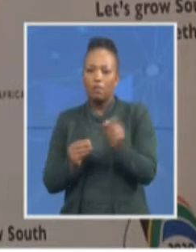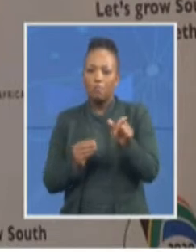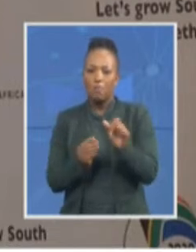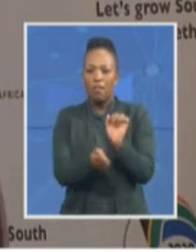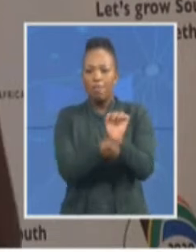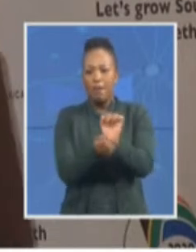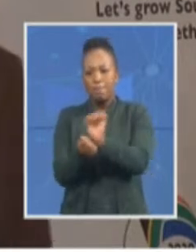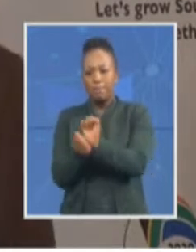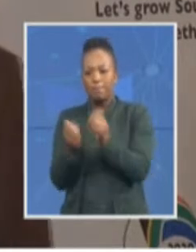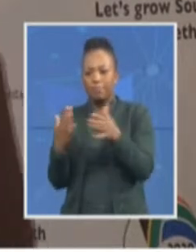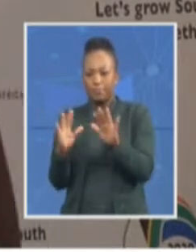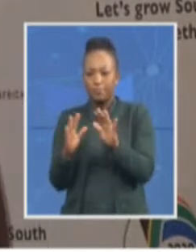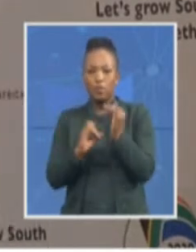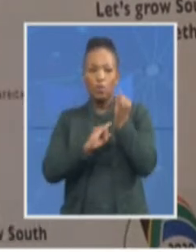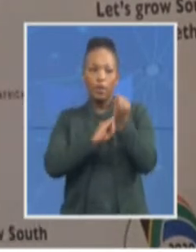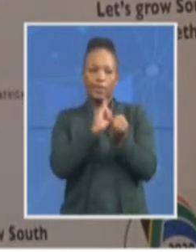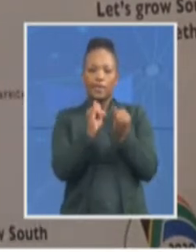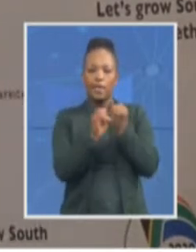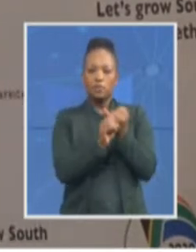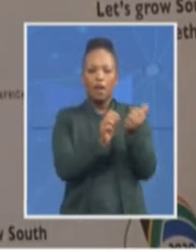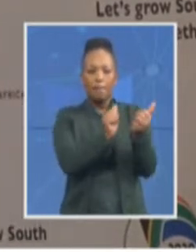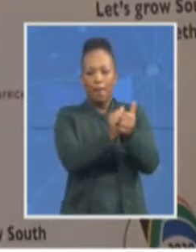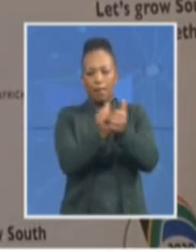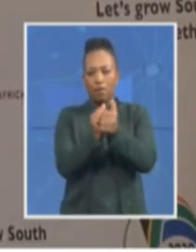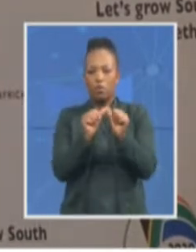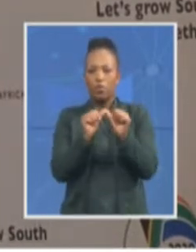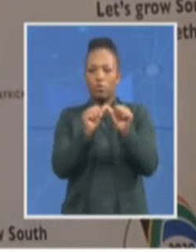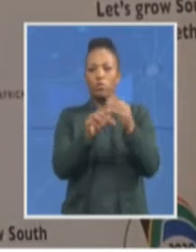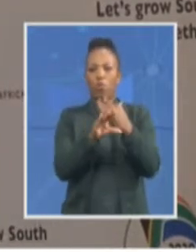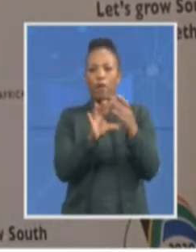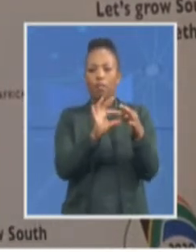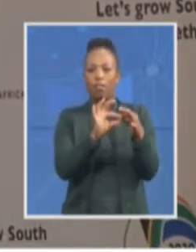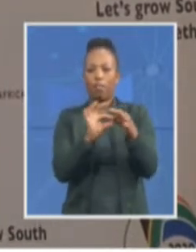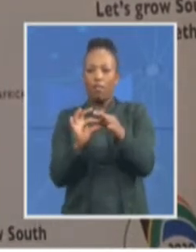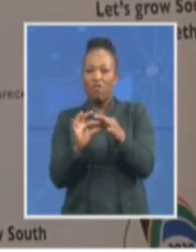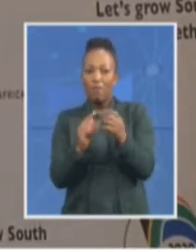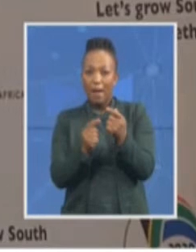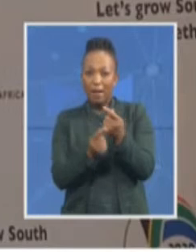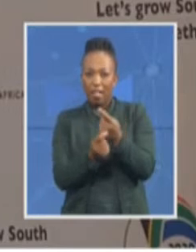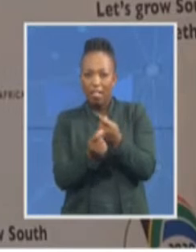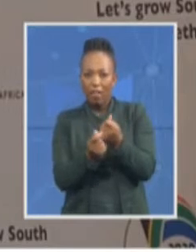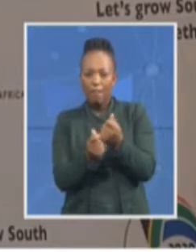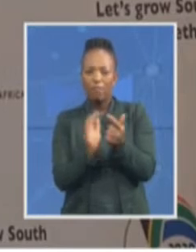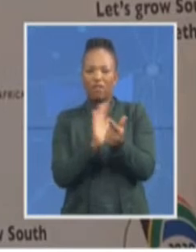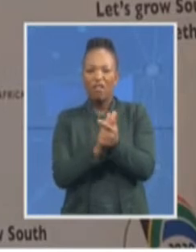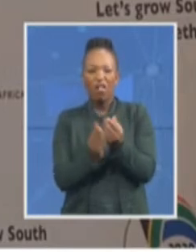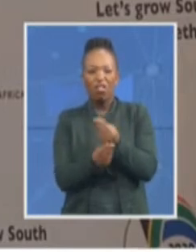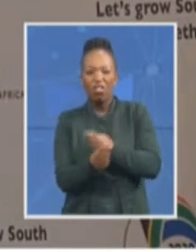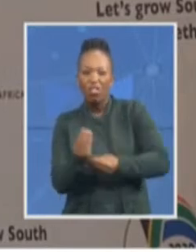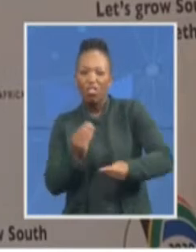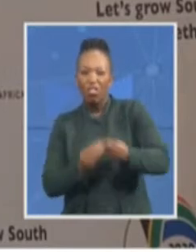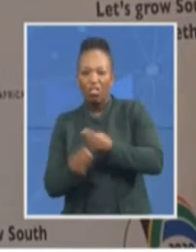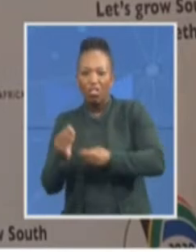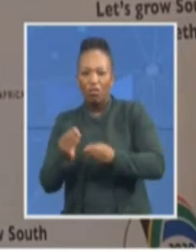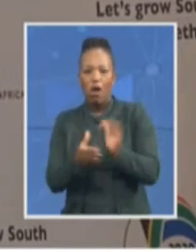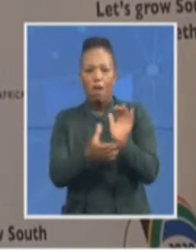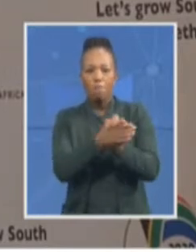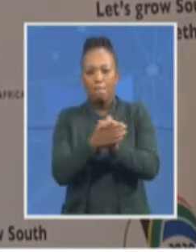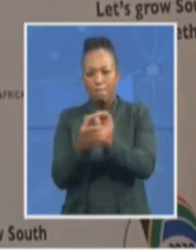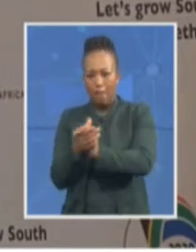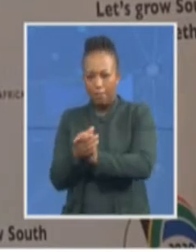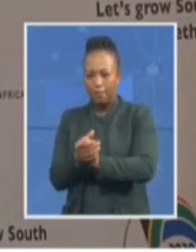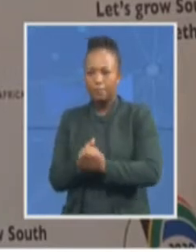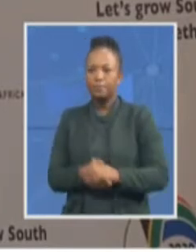stem the flow of illicit funds. Our security forces remain on high alert and are in constant